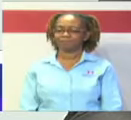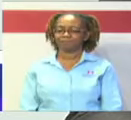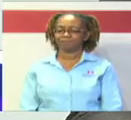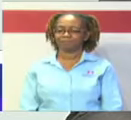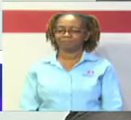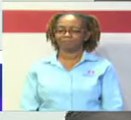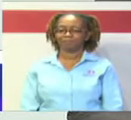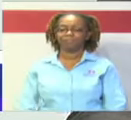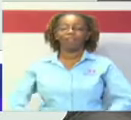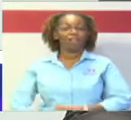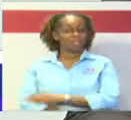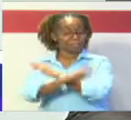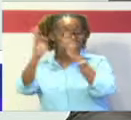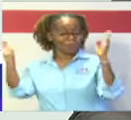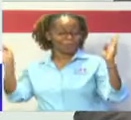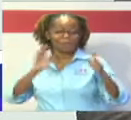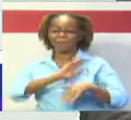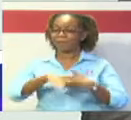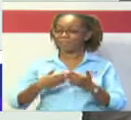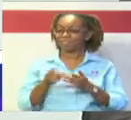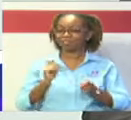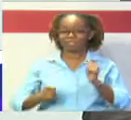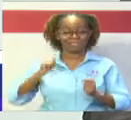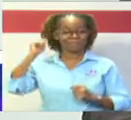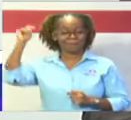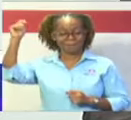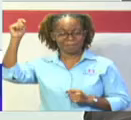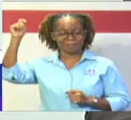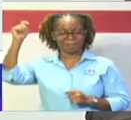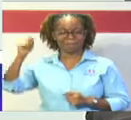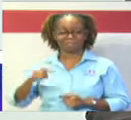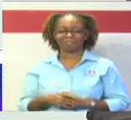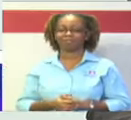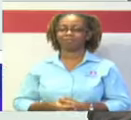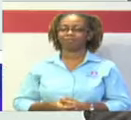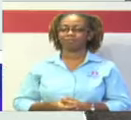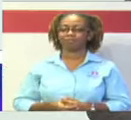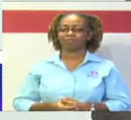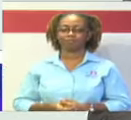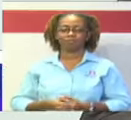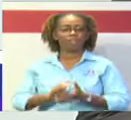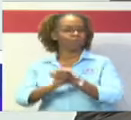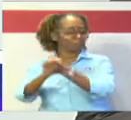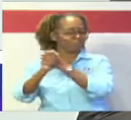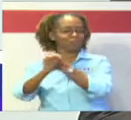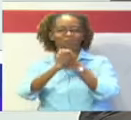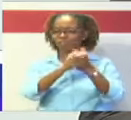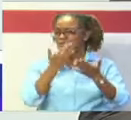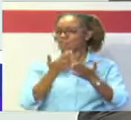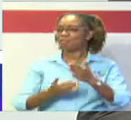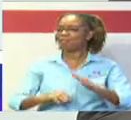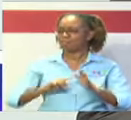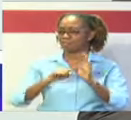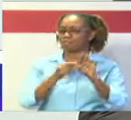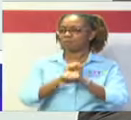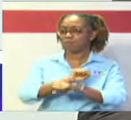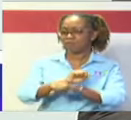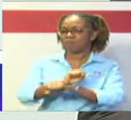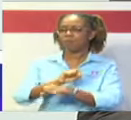Good morning, Trinidad and Tobago and the wider world. Here's wishing you a great start to the work week and a warm welcome to the Ministry of